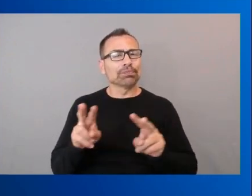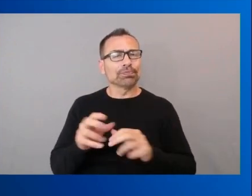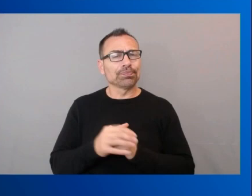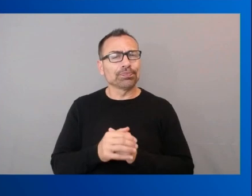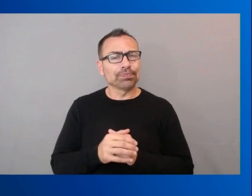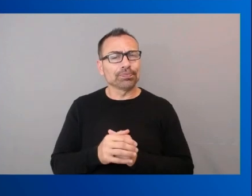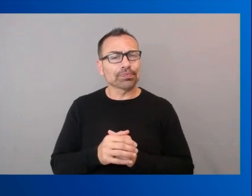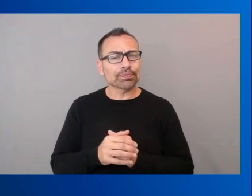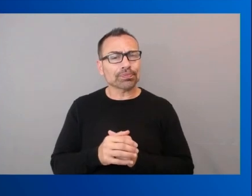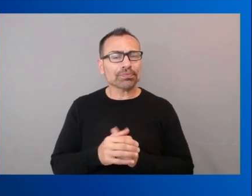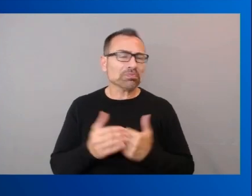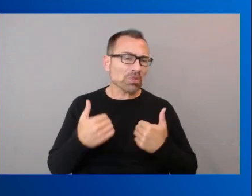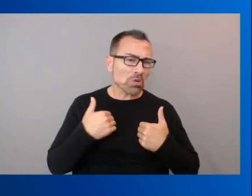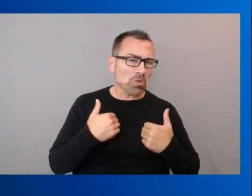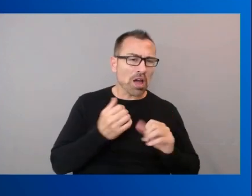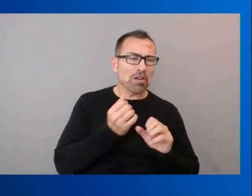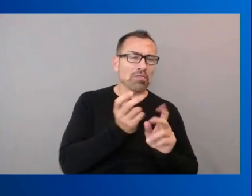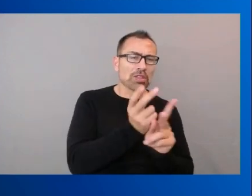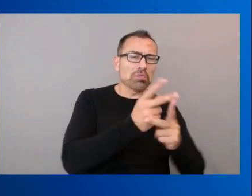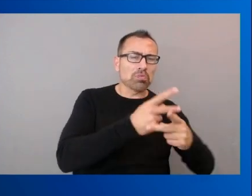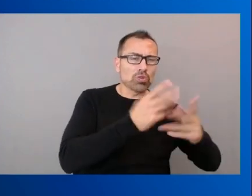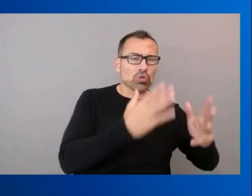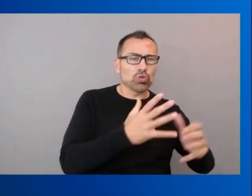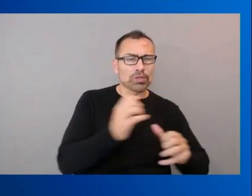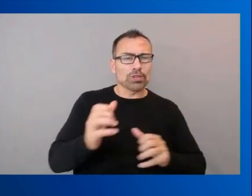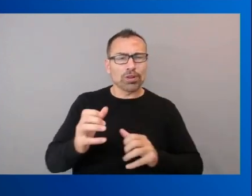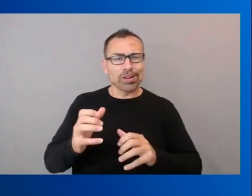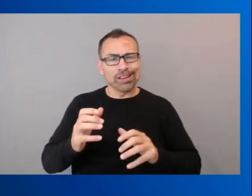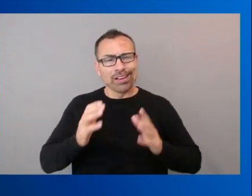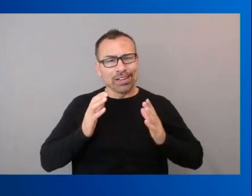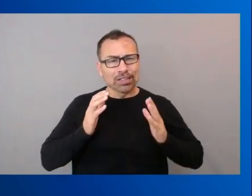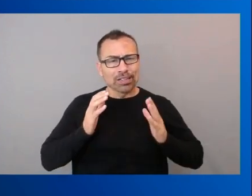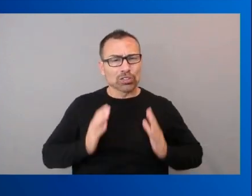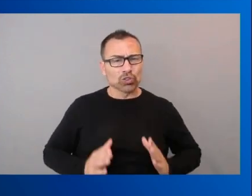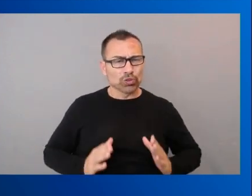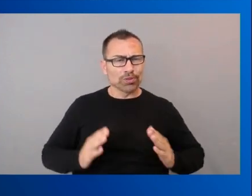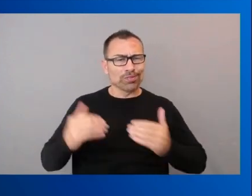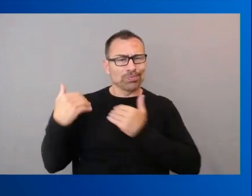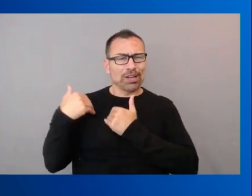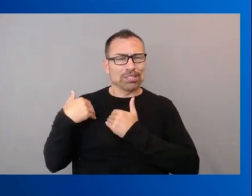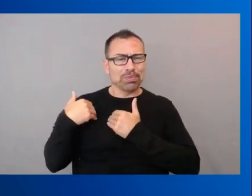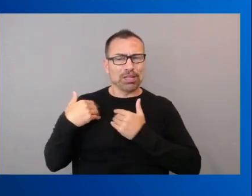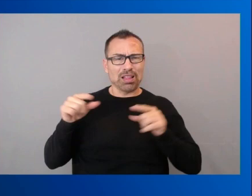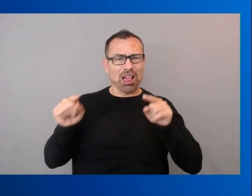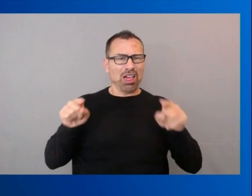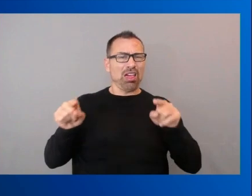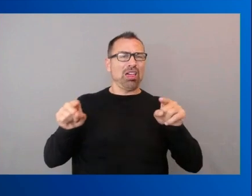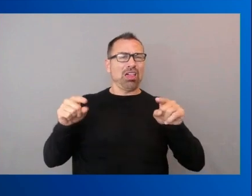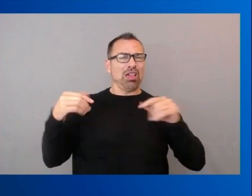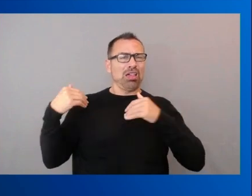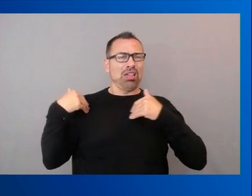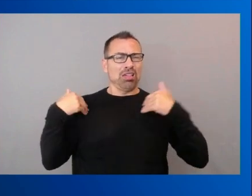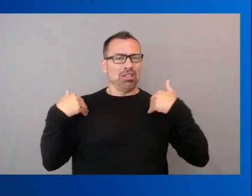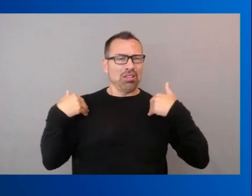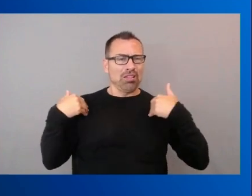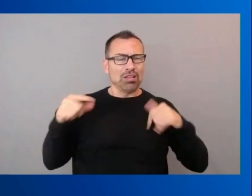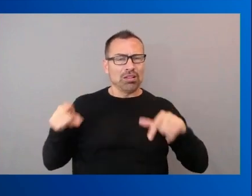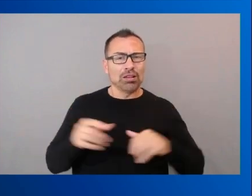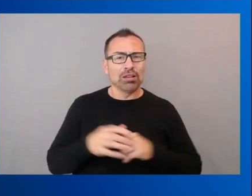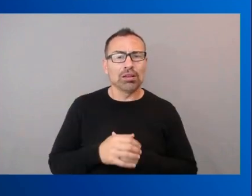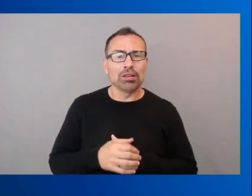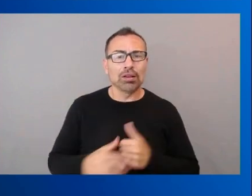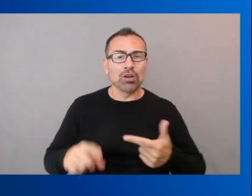like producer and consumer responsibilities. Who is responsible for what? We have actually coupling services with the event